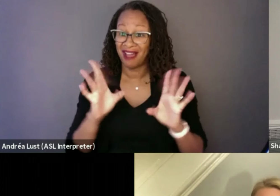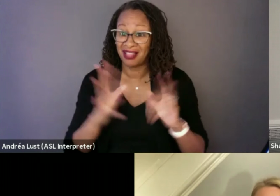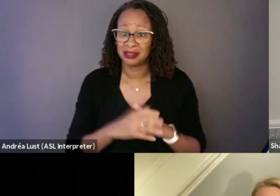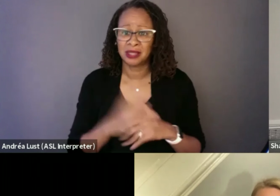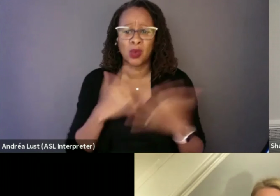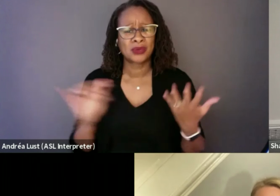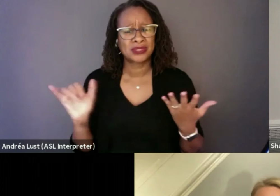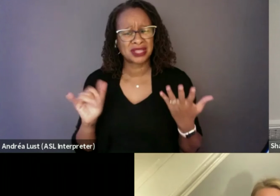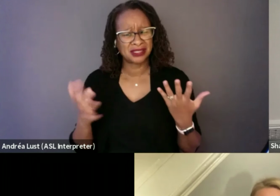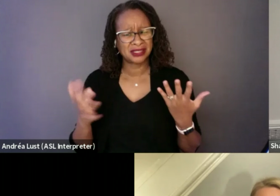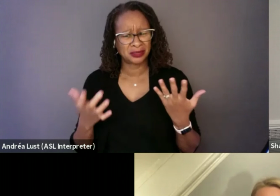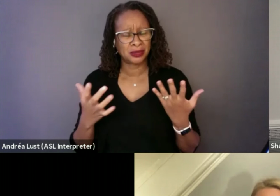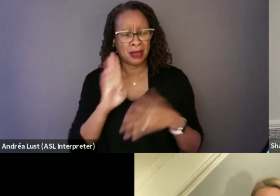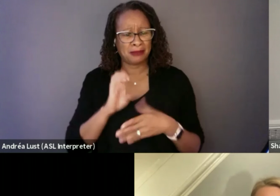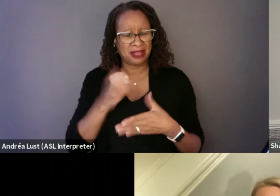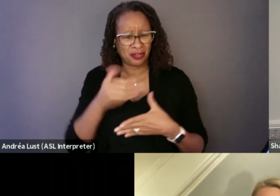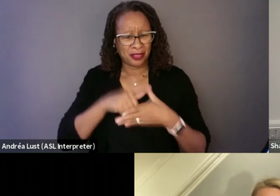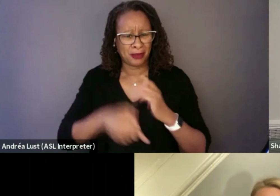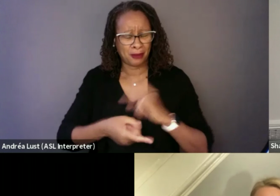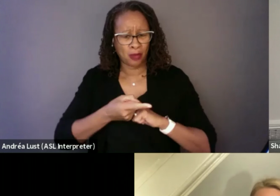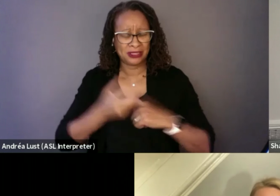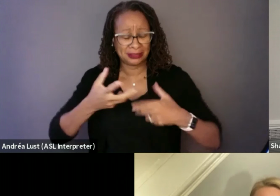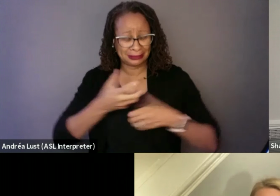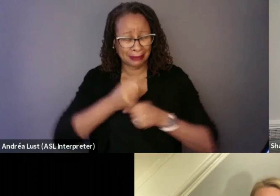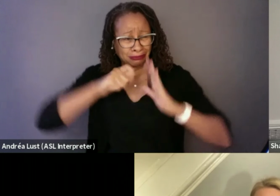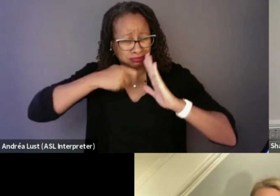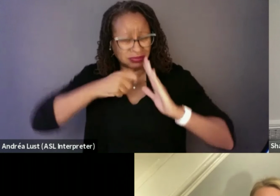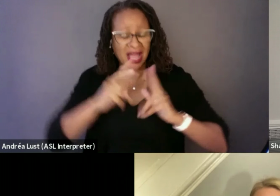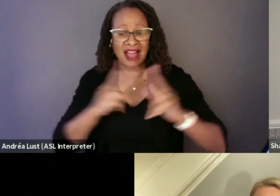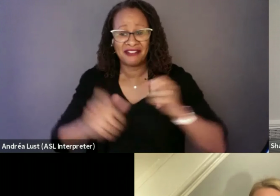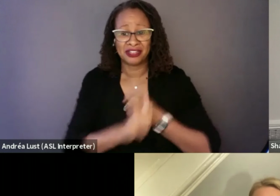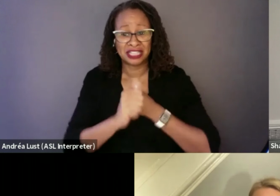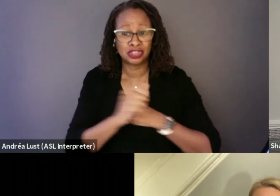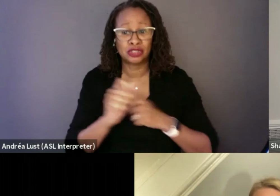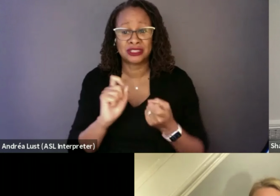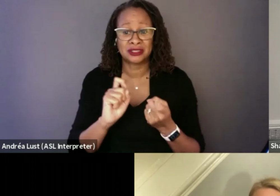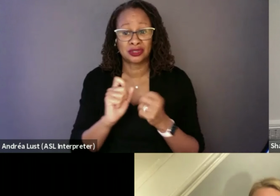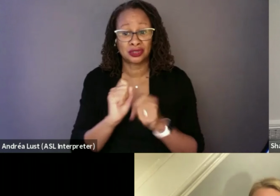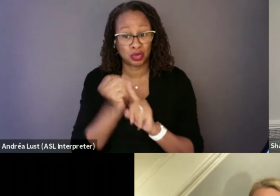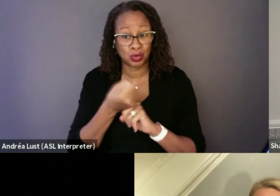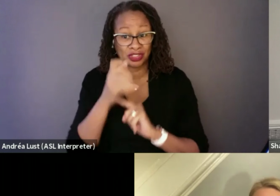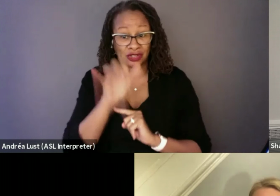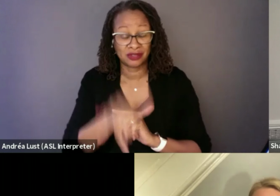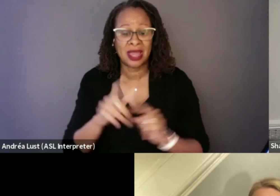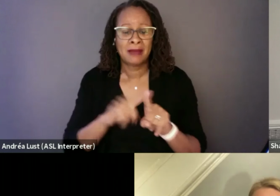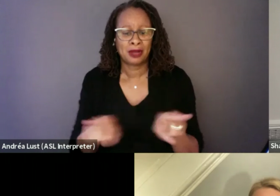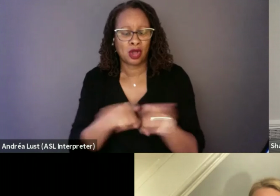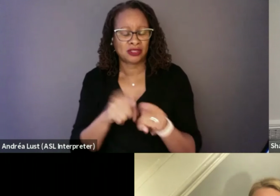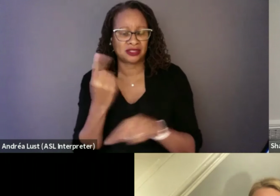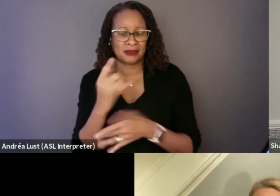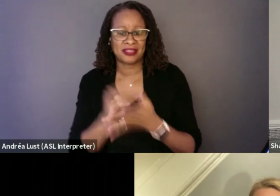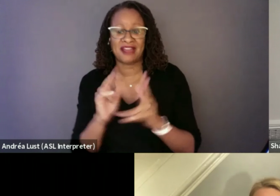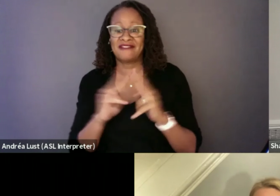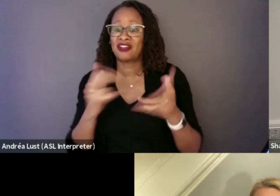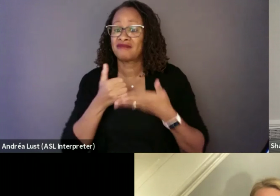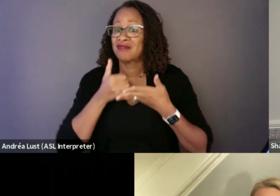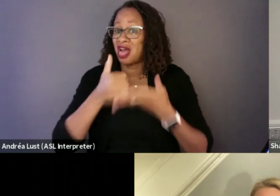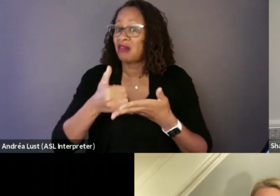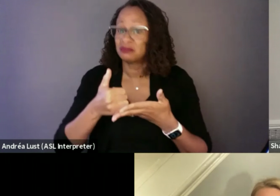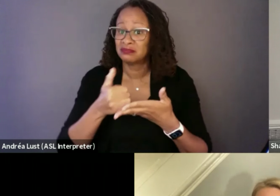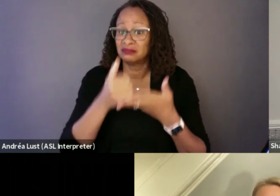be there in those moments and capturing, one, a very dangerous situation, but also something that really helped tell the story that you were